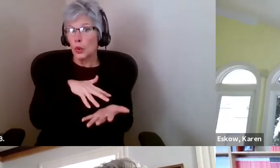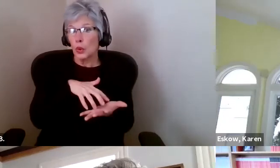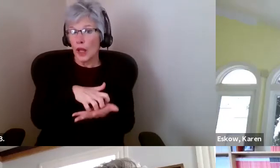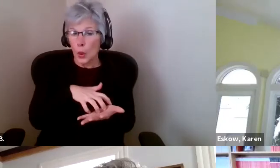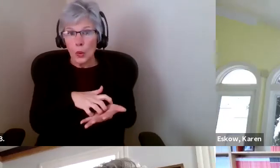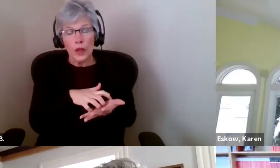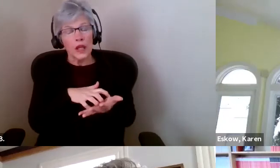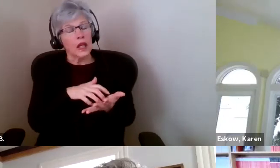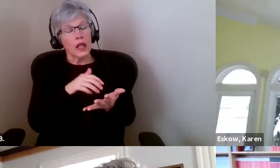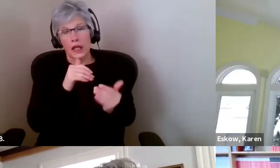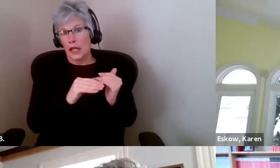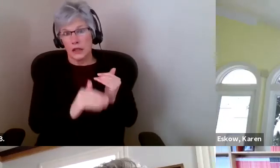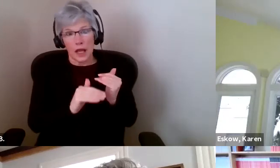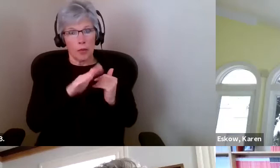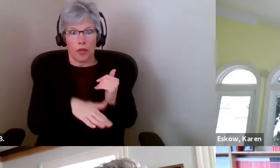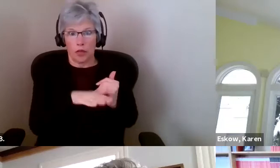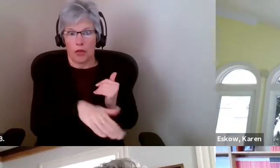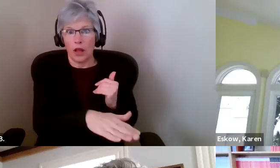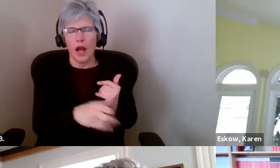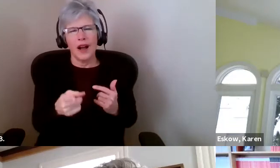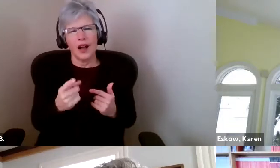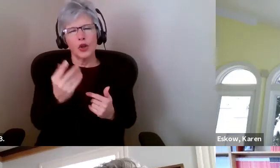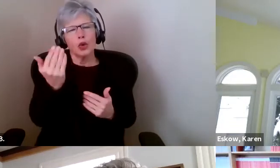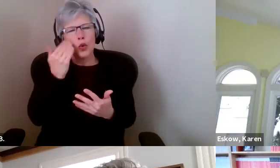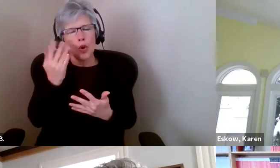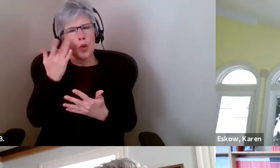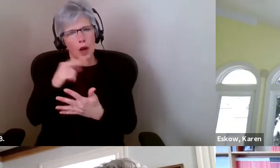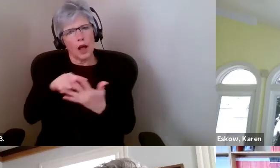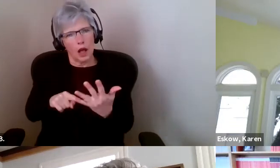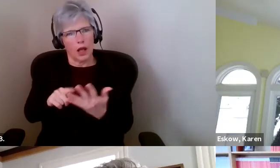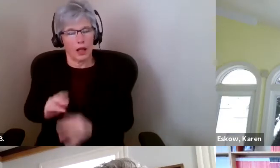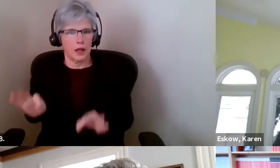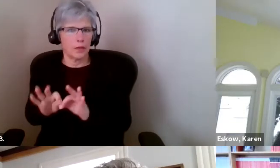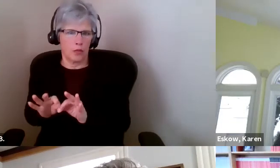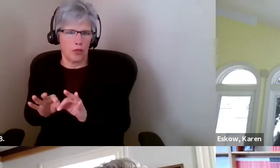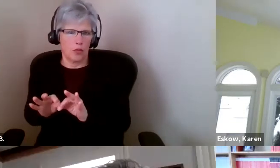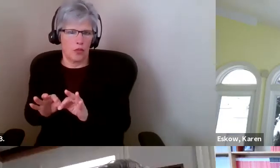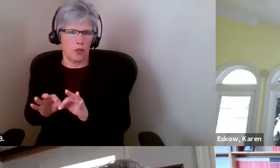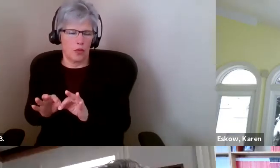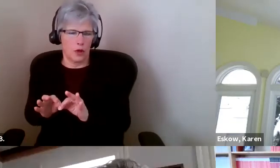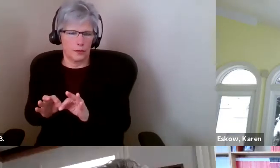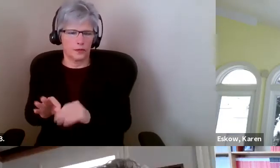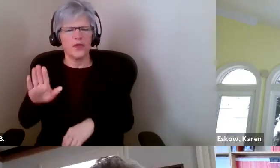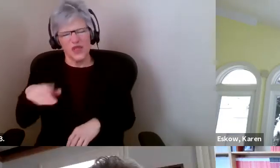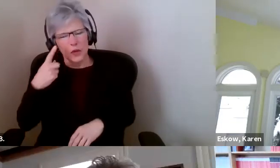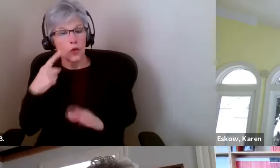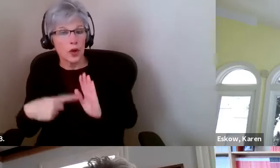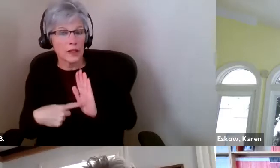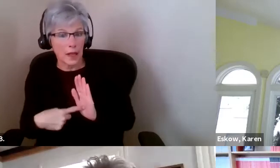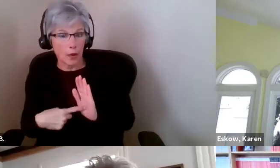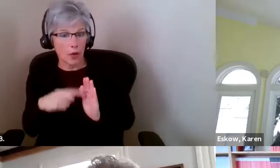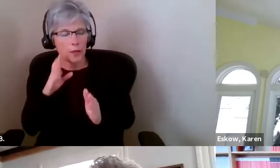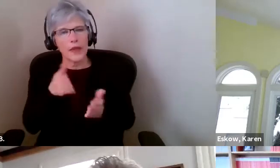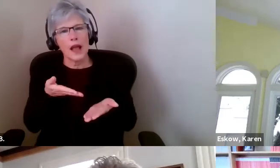unstable, uncertain, you'll know why these things are important. But you know, for example, I'm going to ask a small